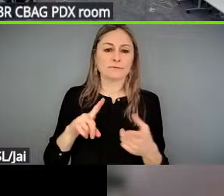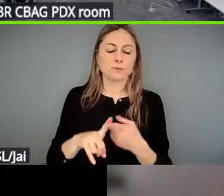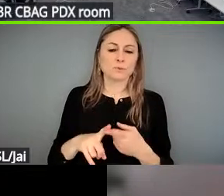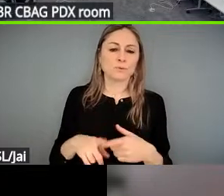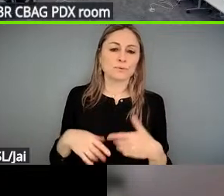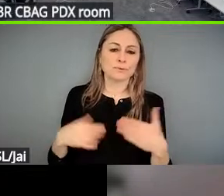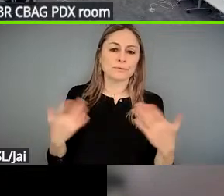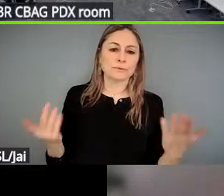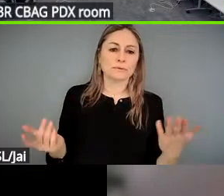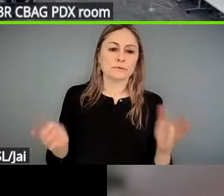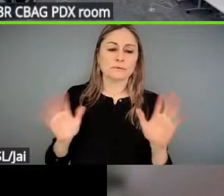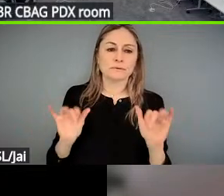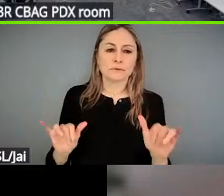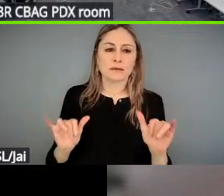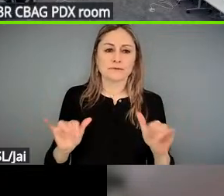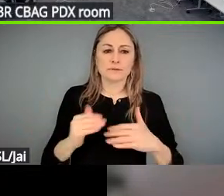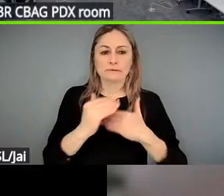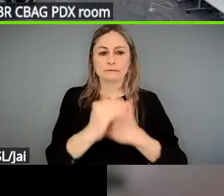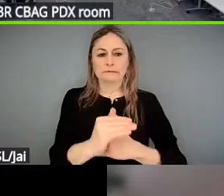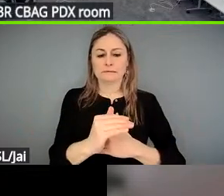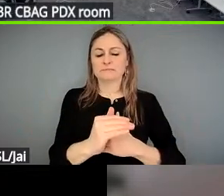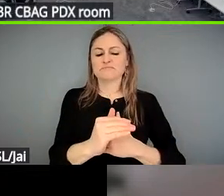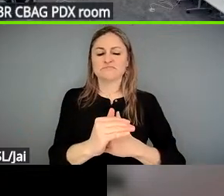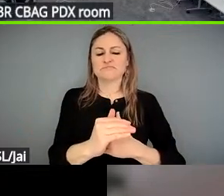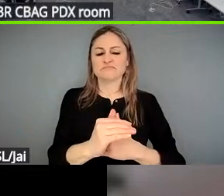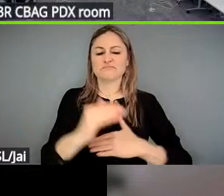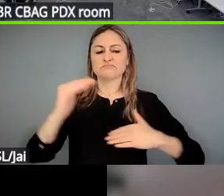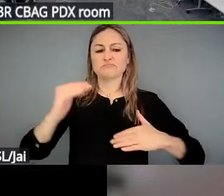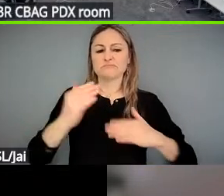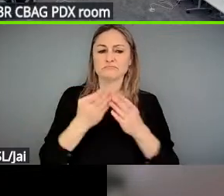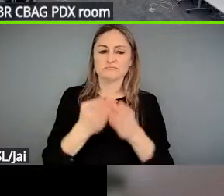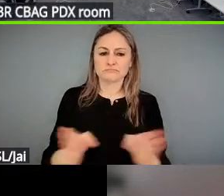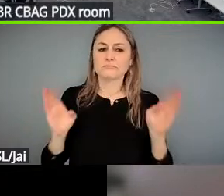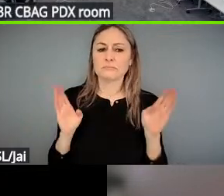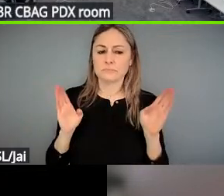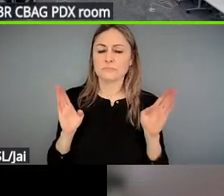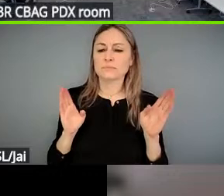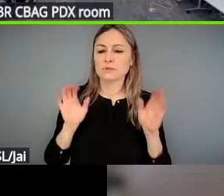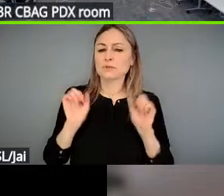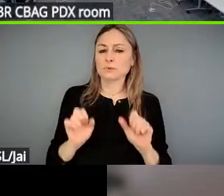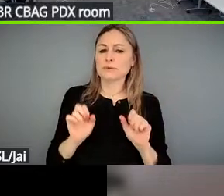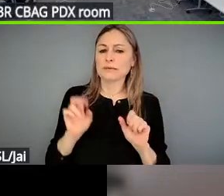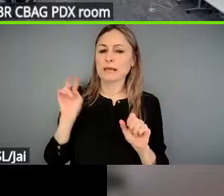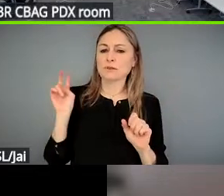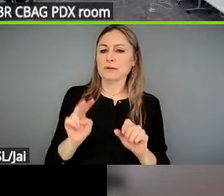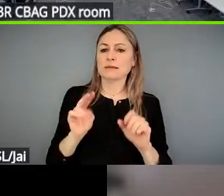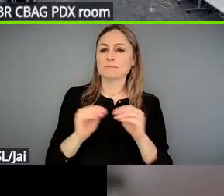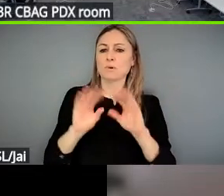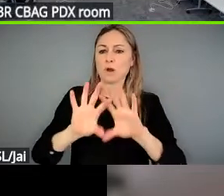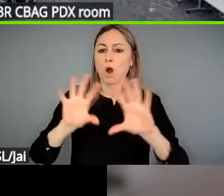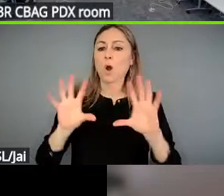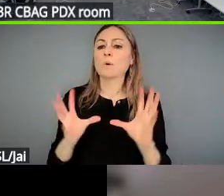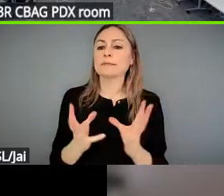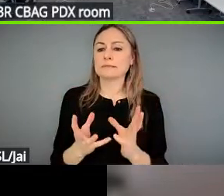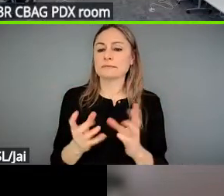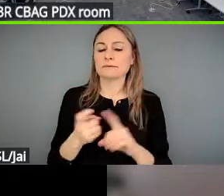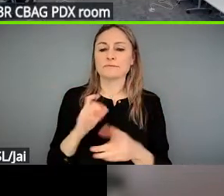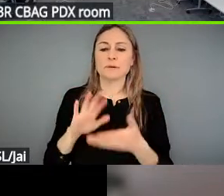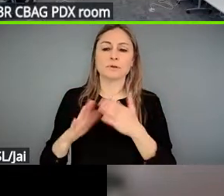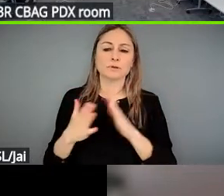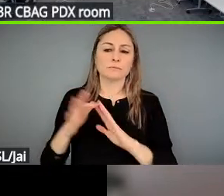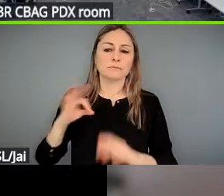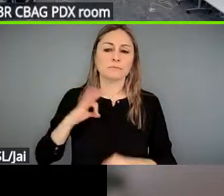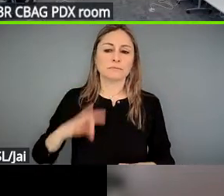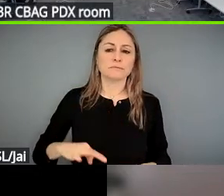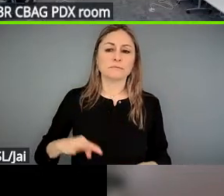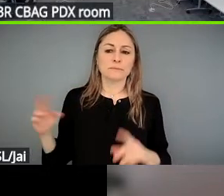break out of their constraints and say, you can look at this a little bit more holistically from a community benefits